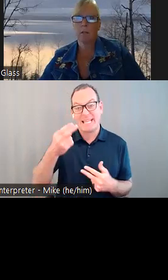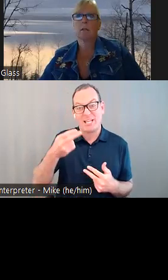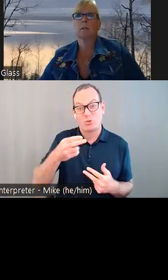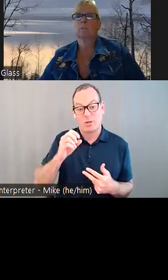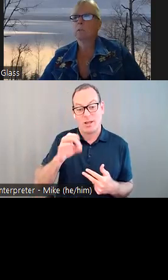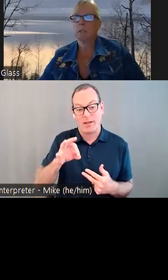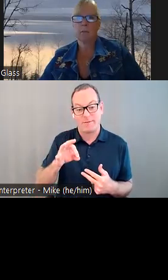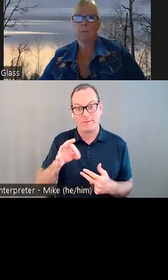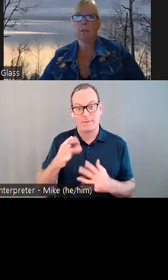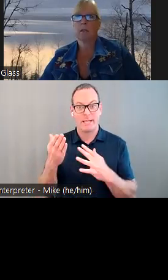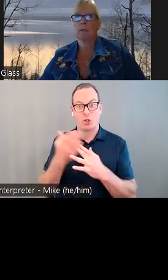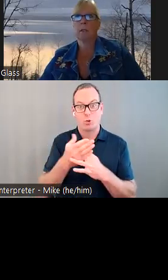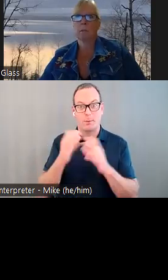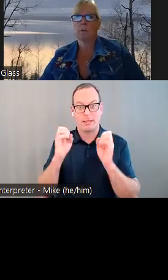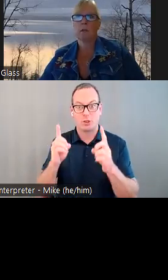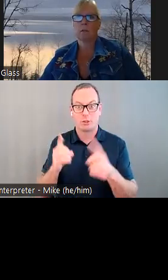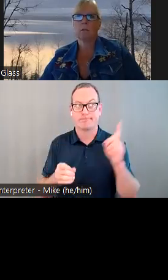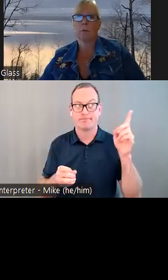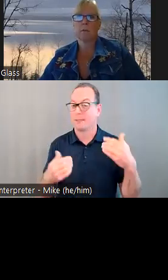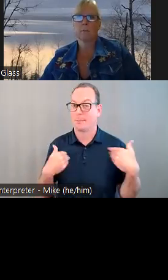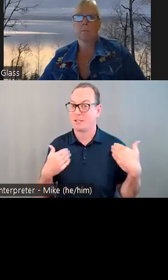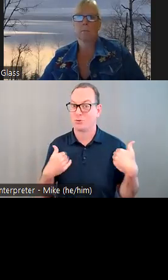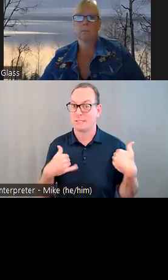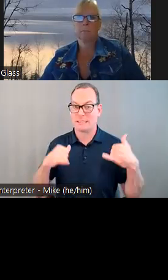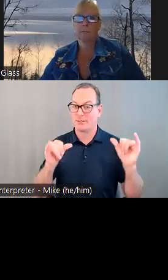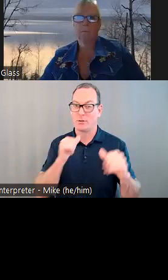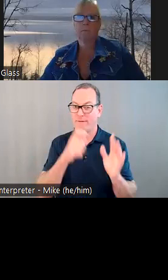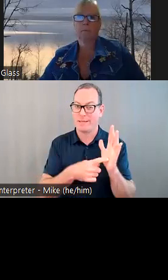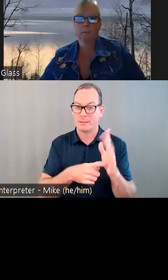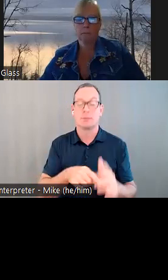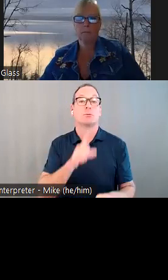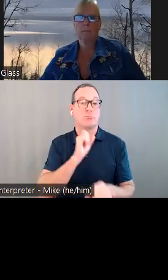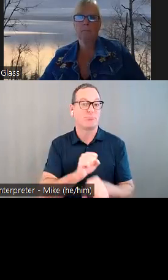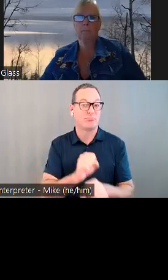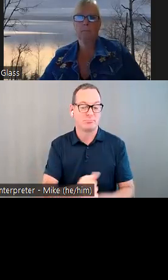error that's never been corrected by the minister on this report.